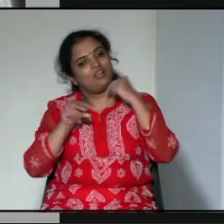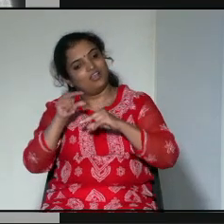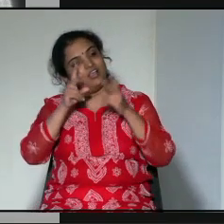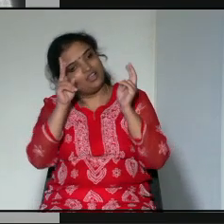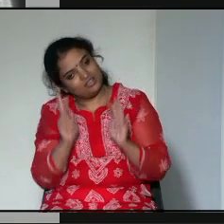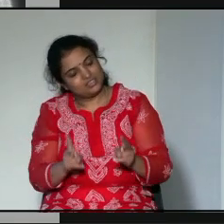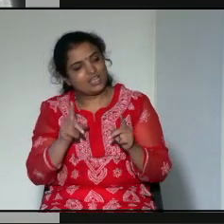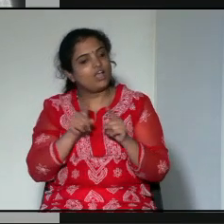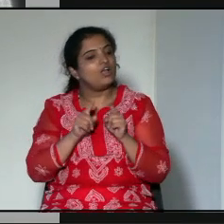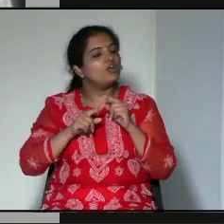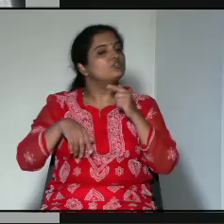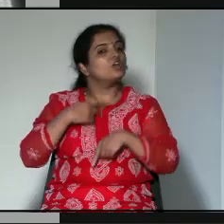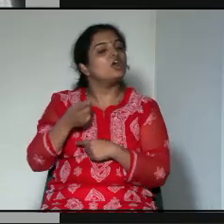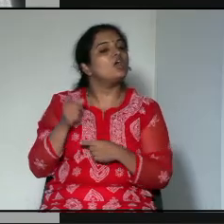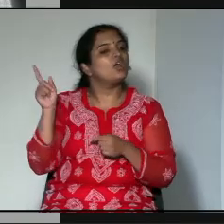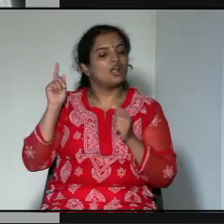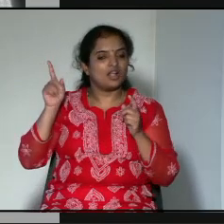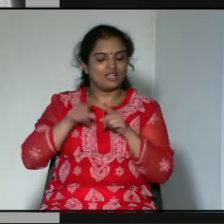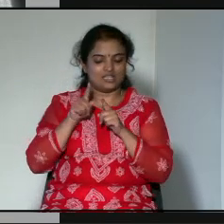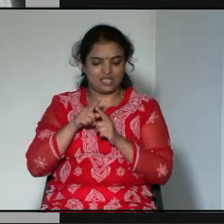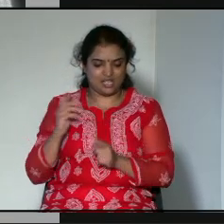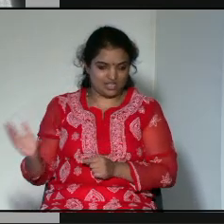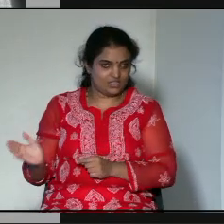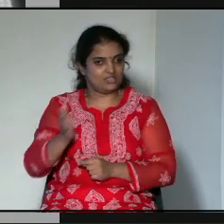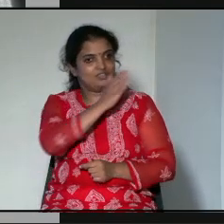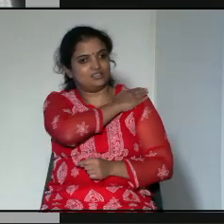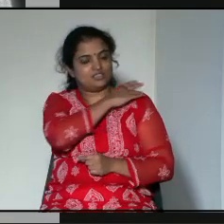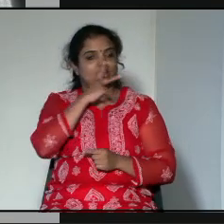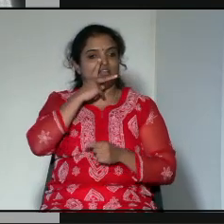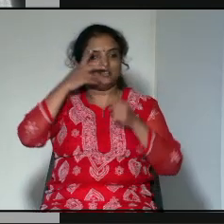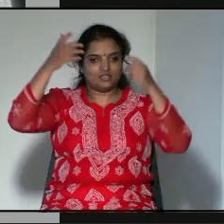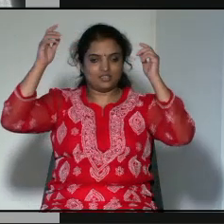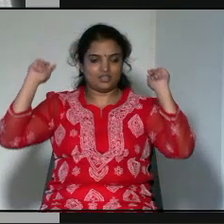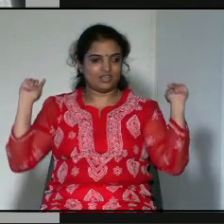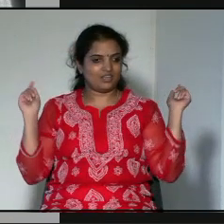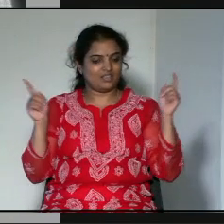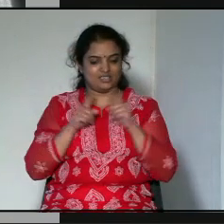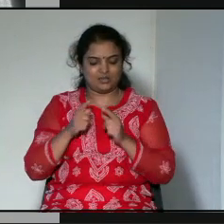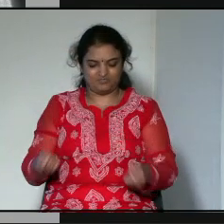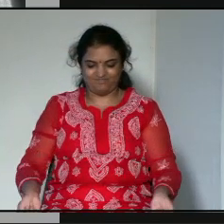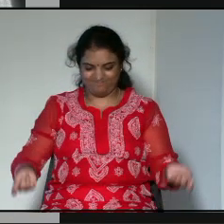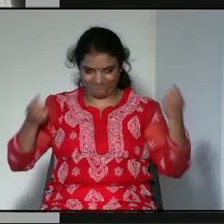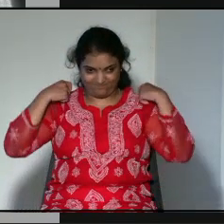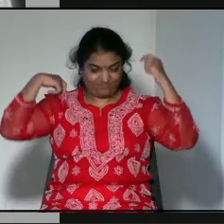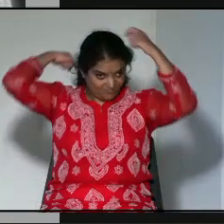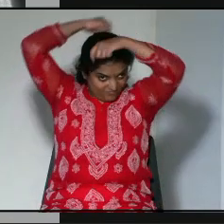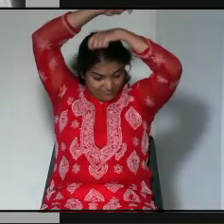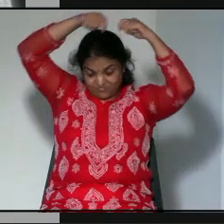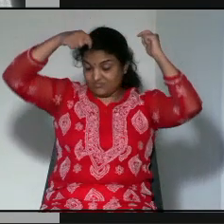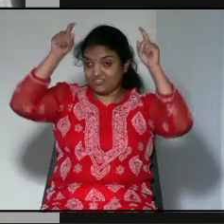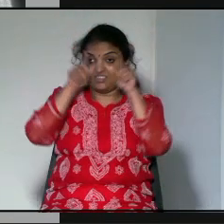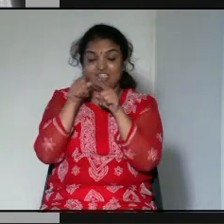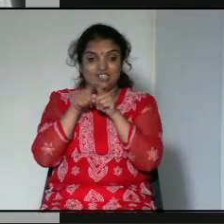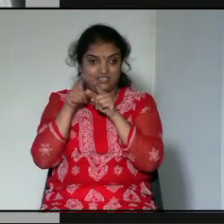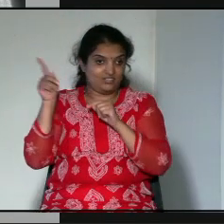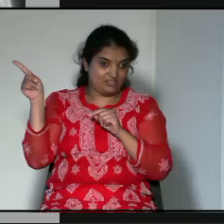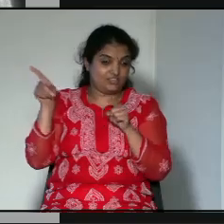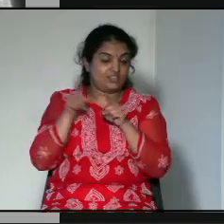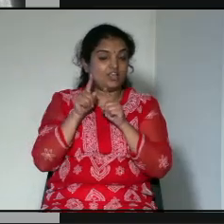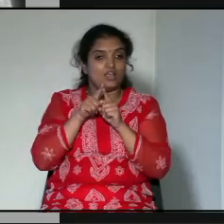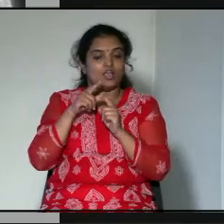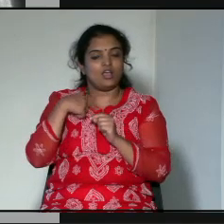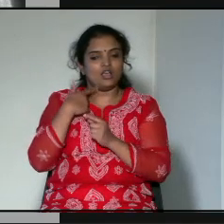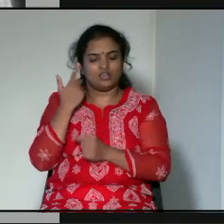her sari, head covered with a gamcha, as you see here, many of the photographs, often her face